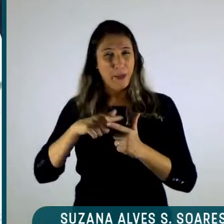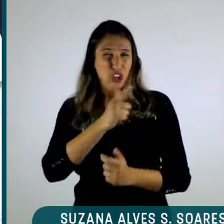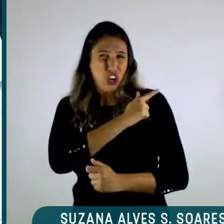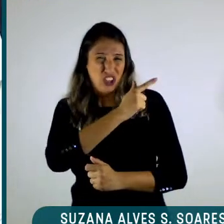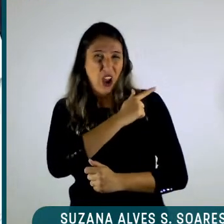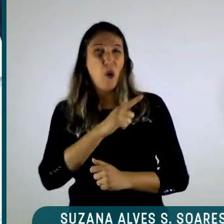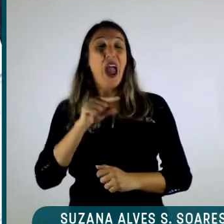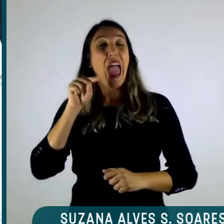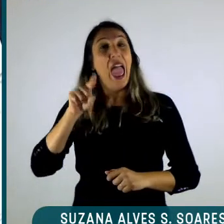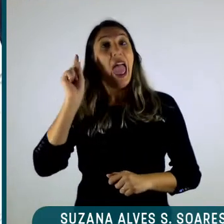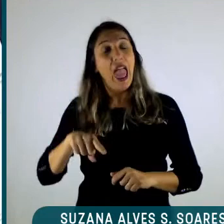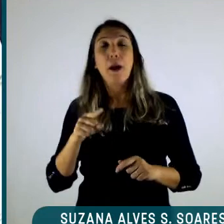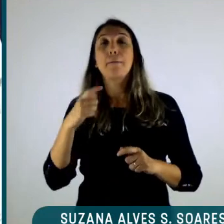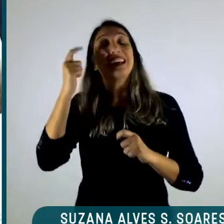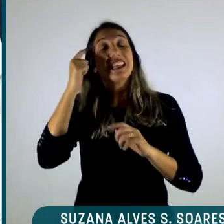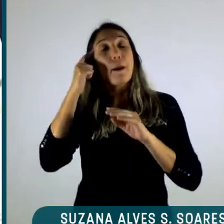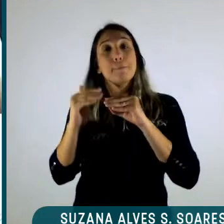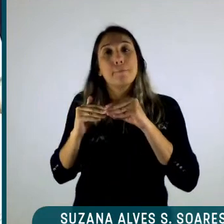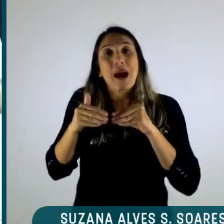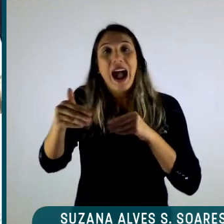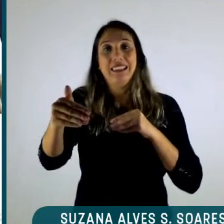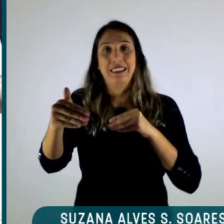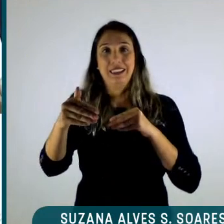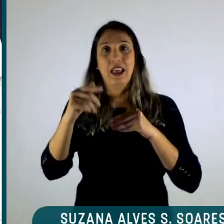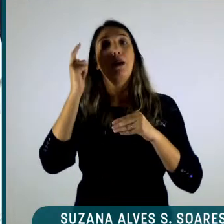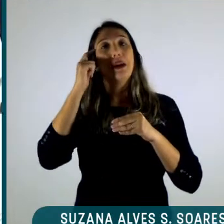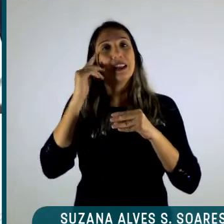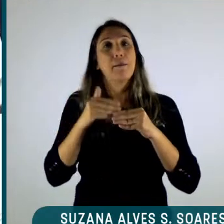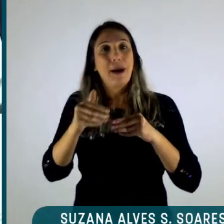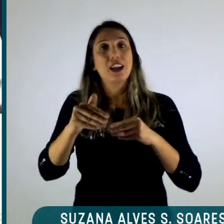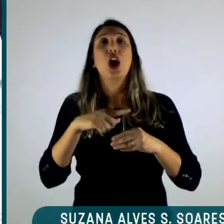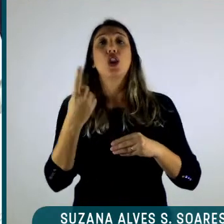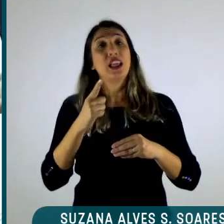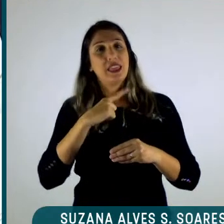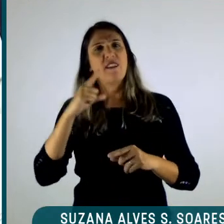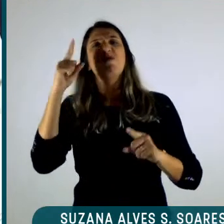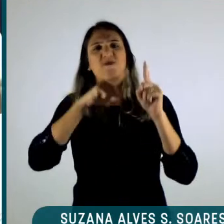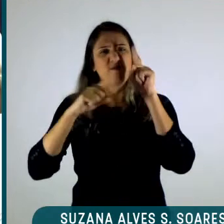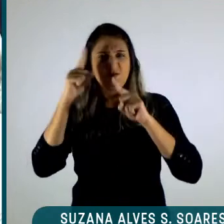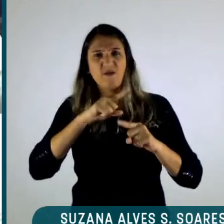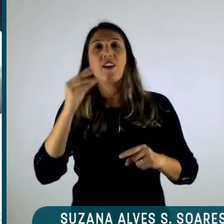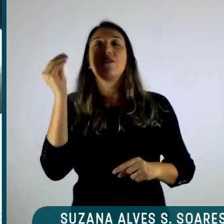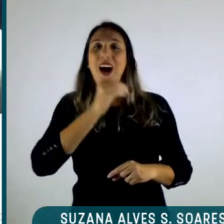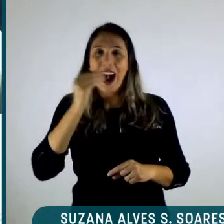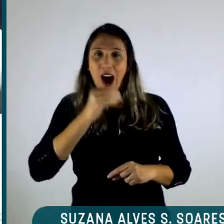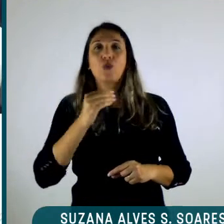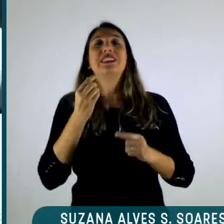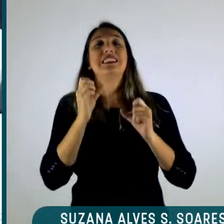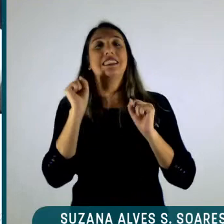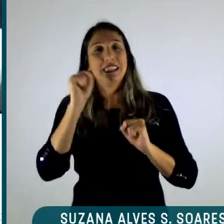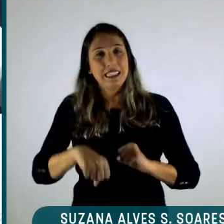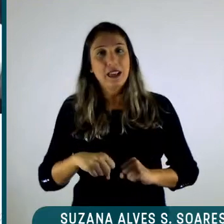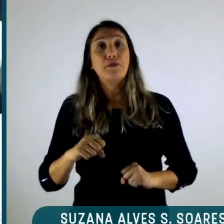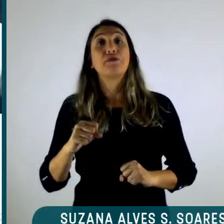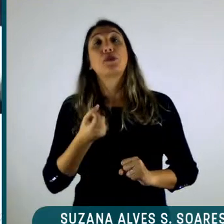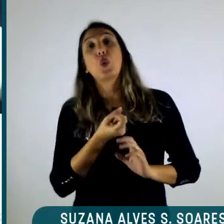think of institutional reform. What you so called management problem is a little further. I guess we have an